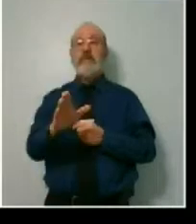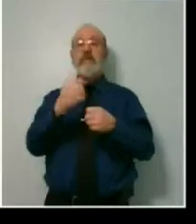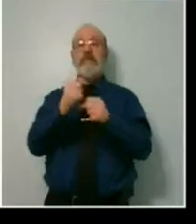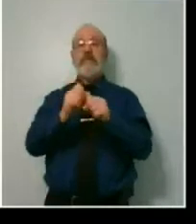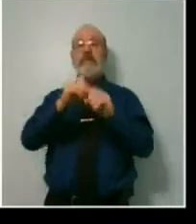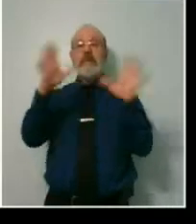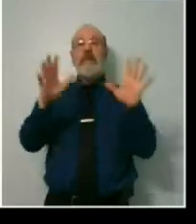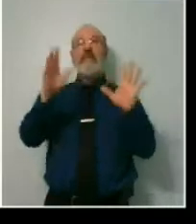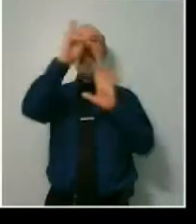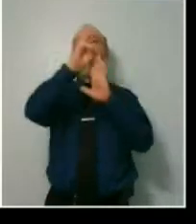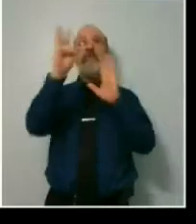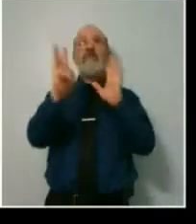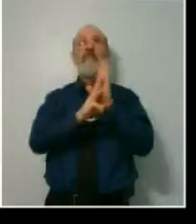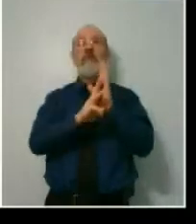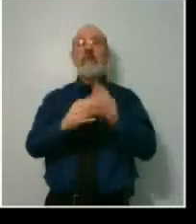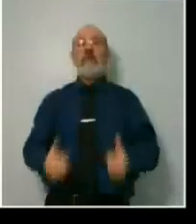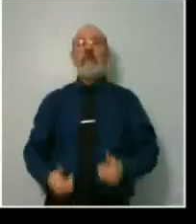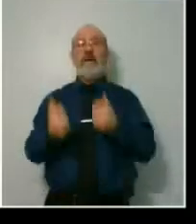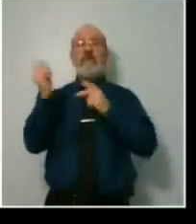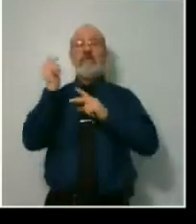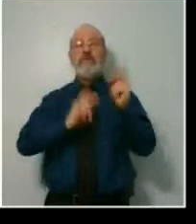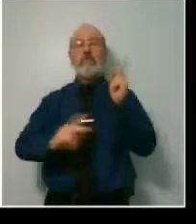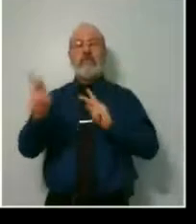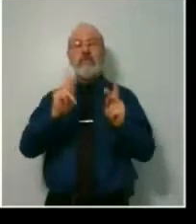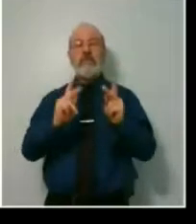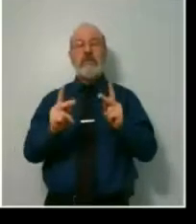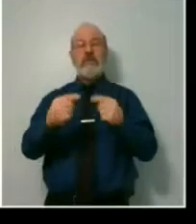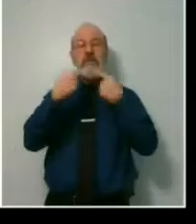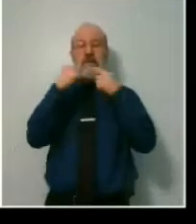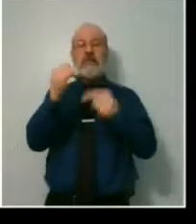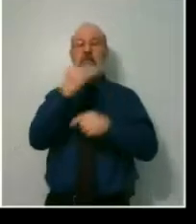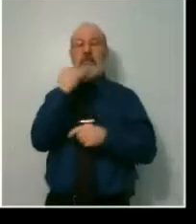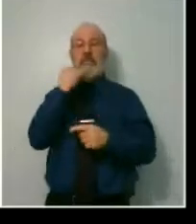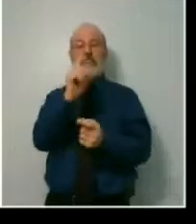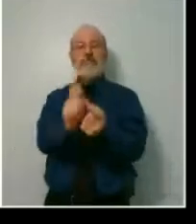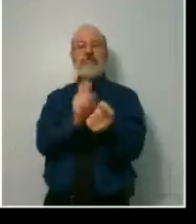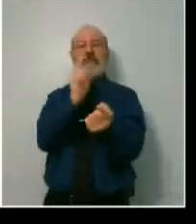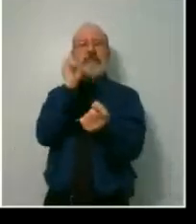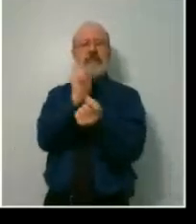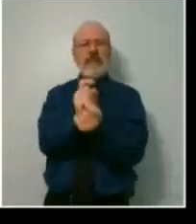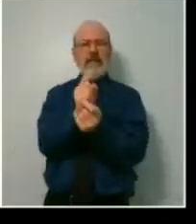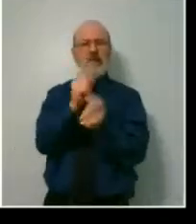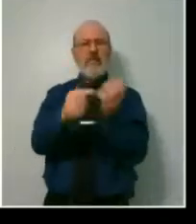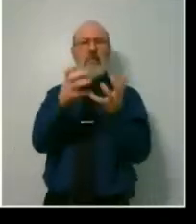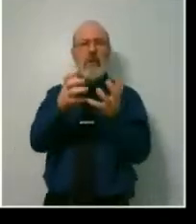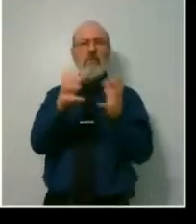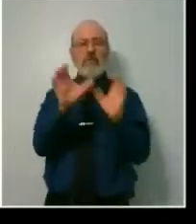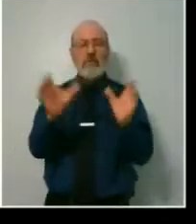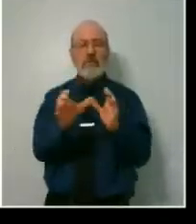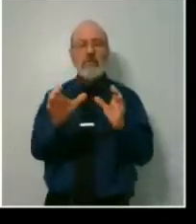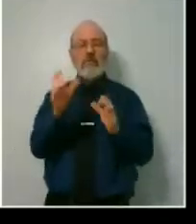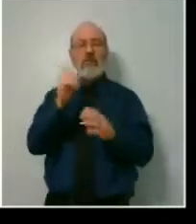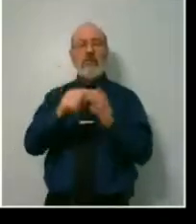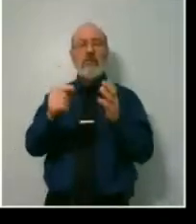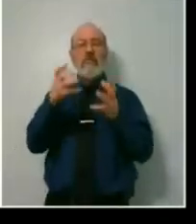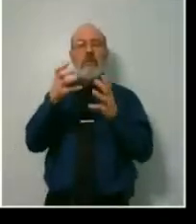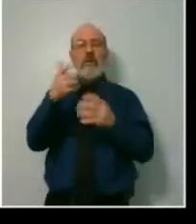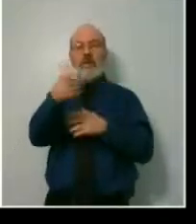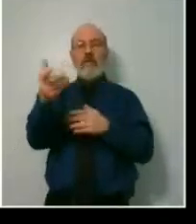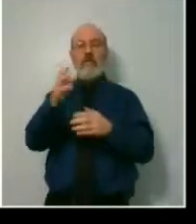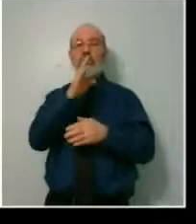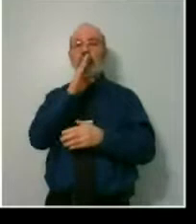told Israel exactly what he wanted for them to do and what he wanted them to be. Now look at verse